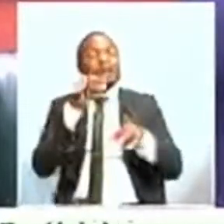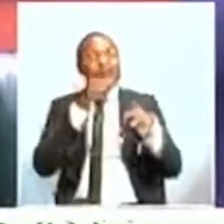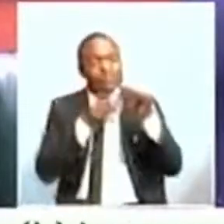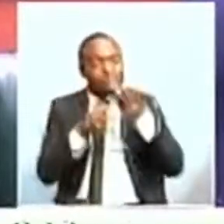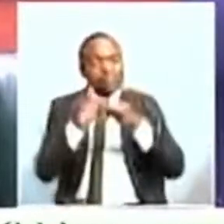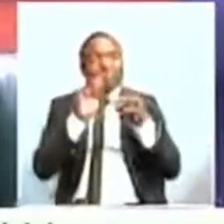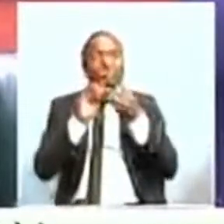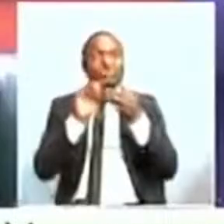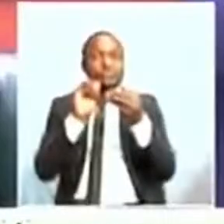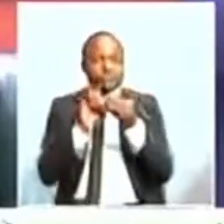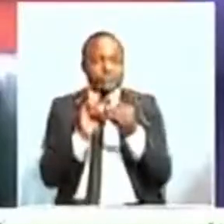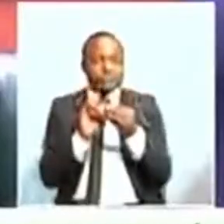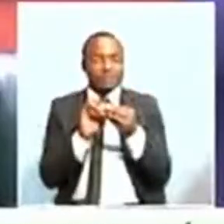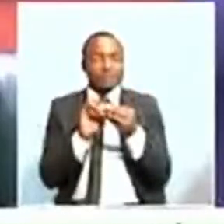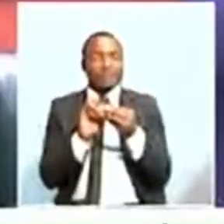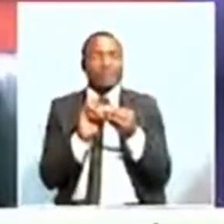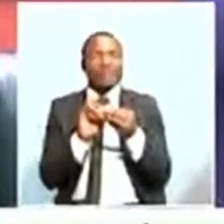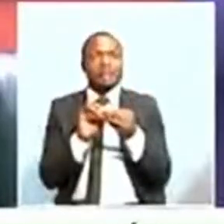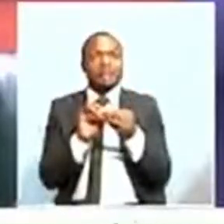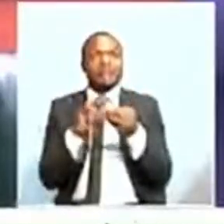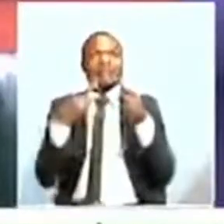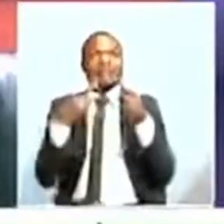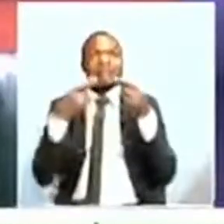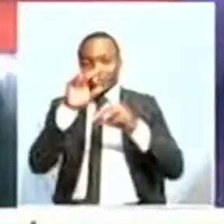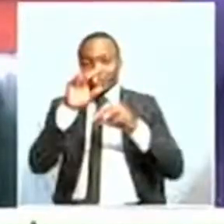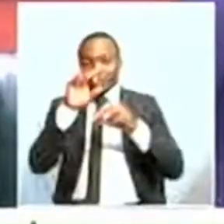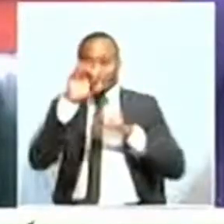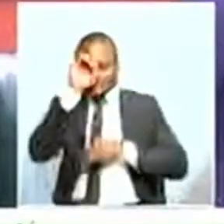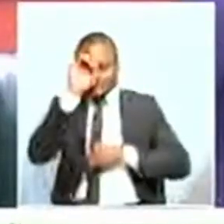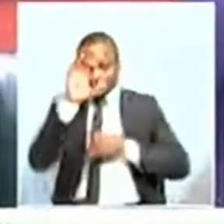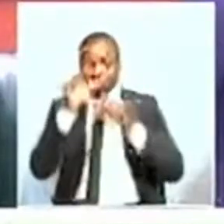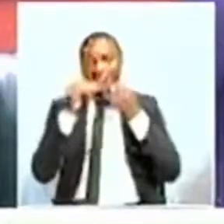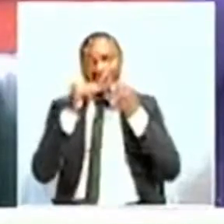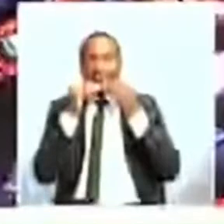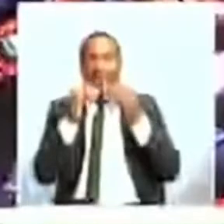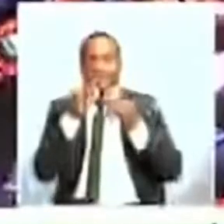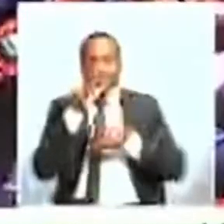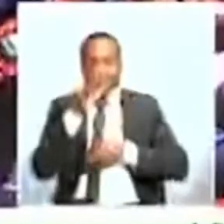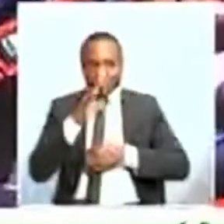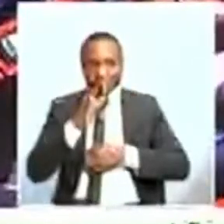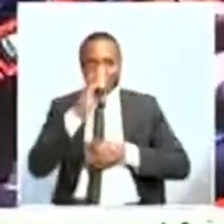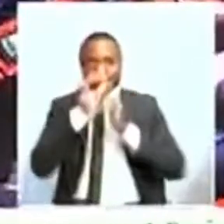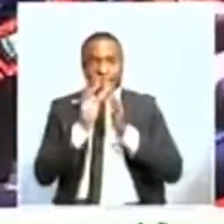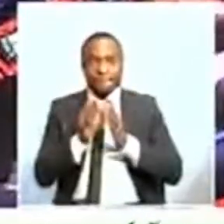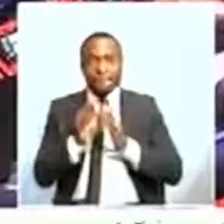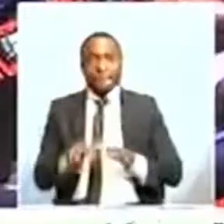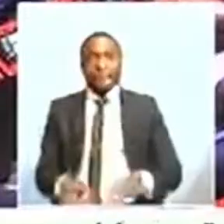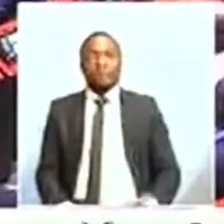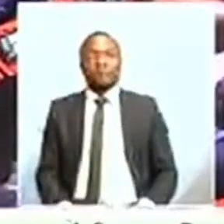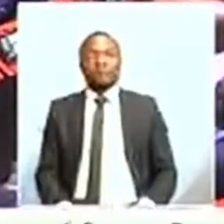just explaining the impact of the mining space. I thank you, Madam Speaker.